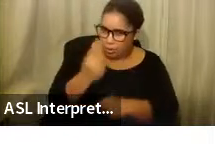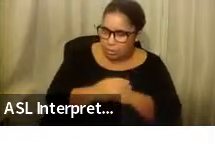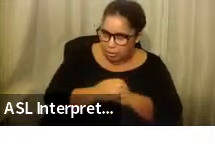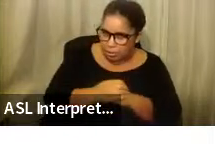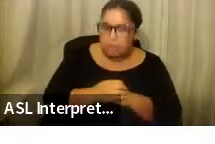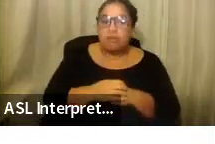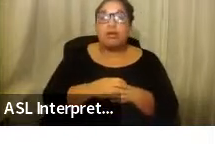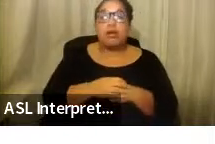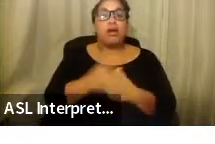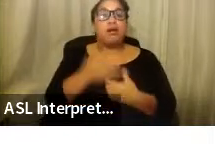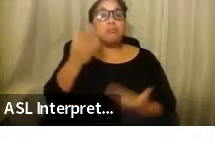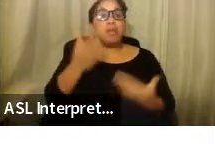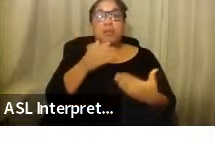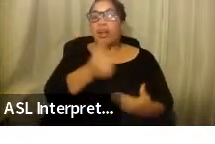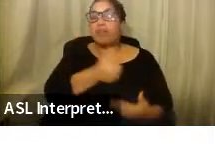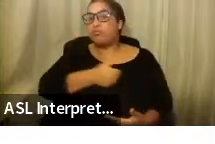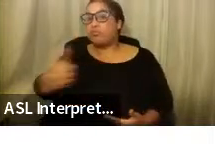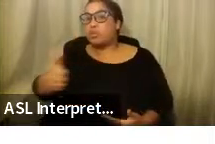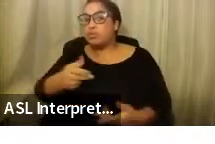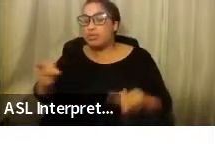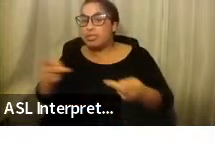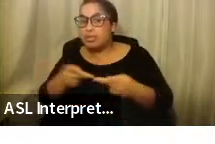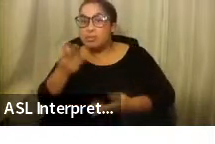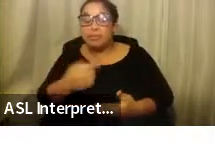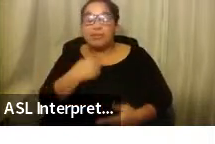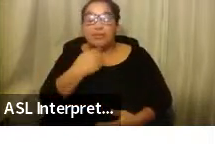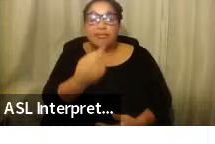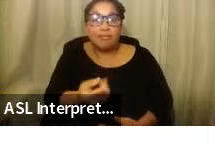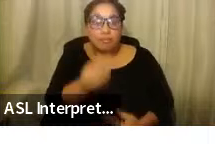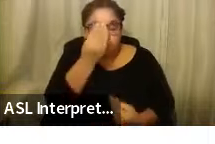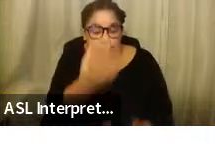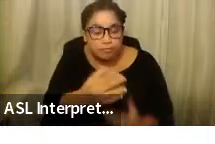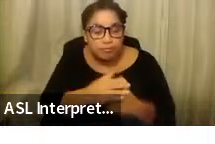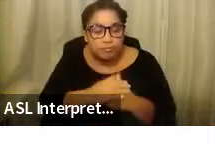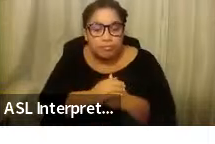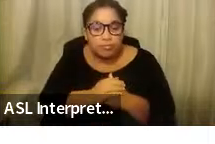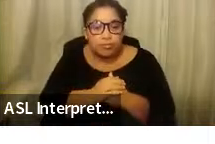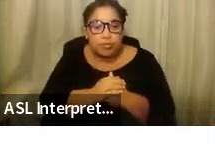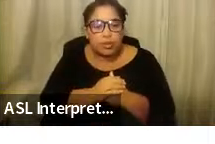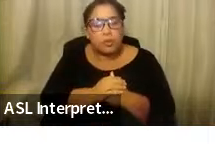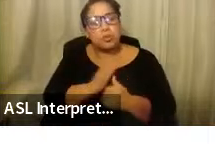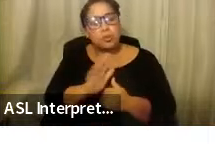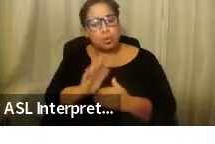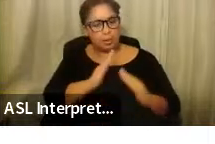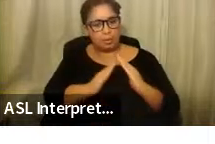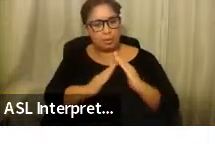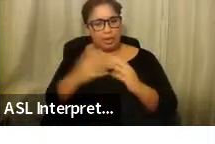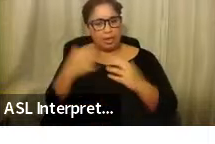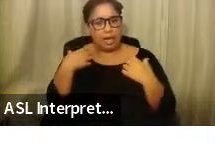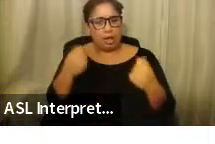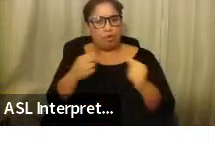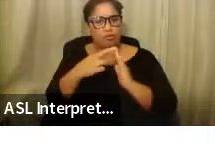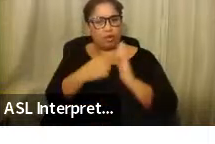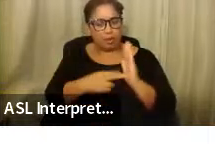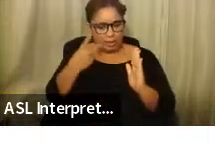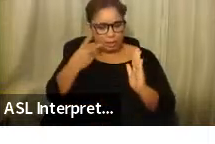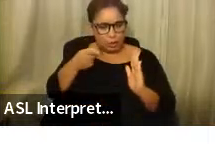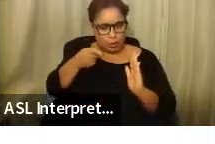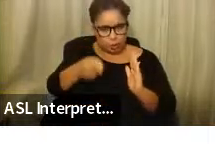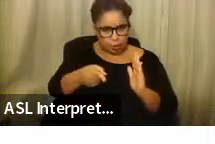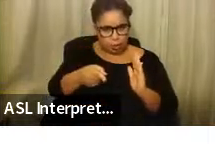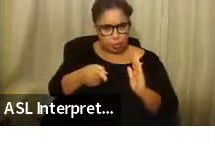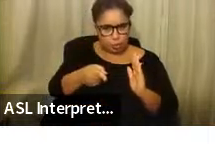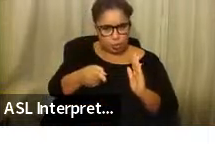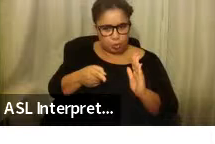them to a facility. We may actually say, looking at their community health record, oh, I see that you